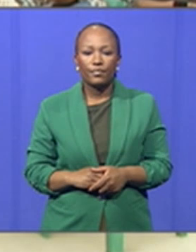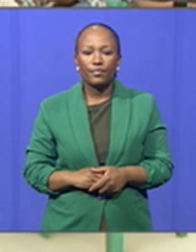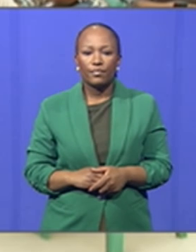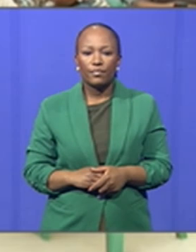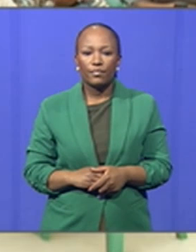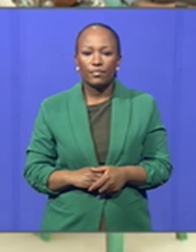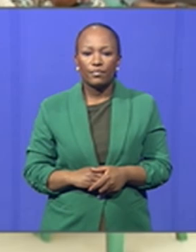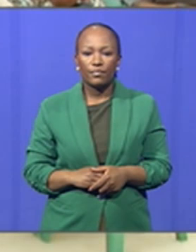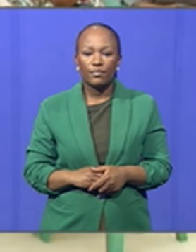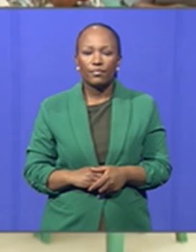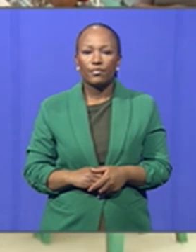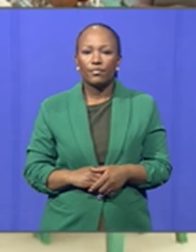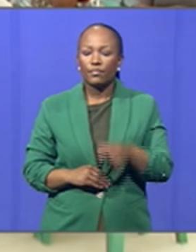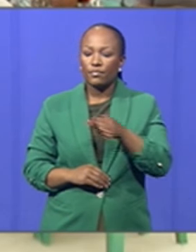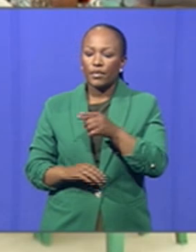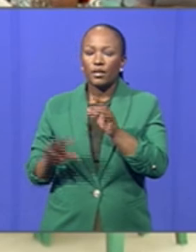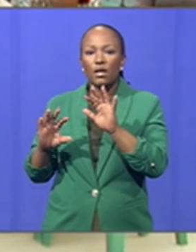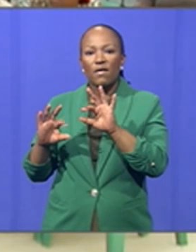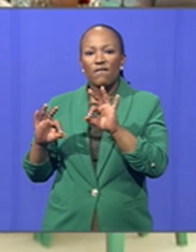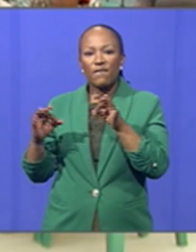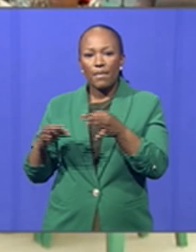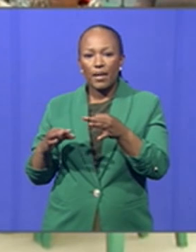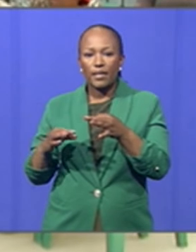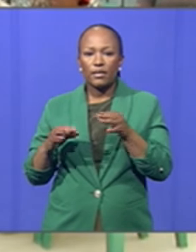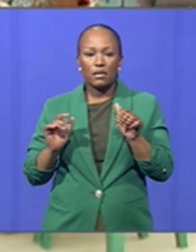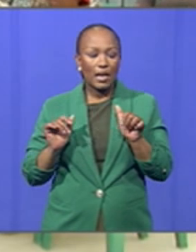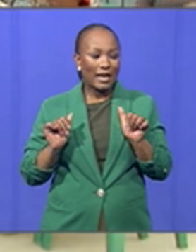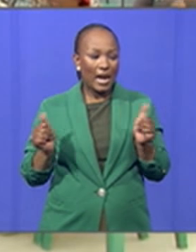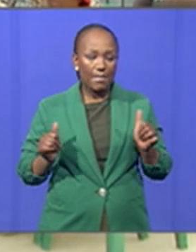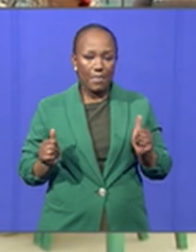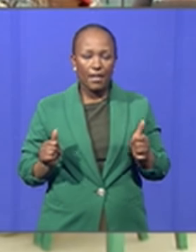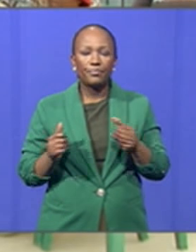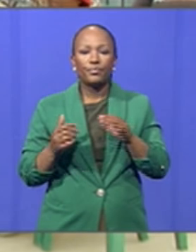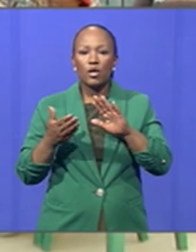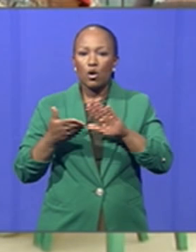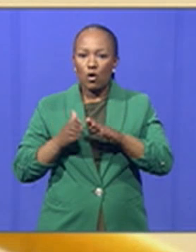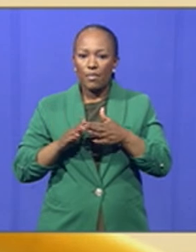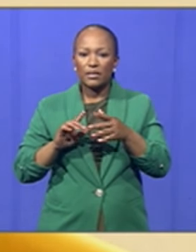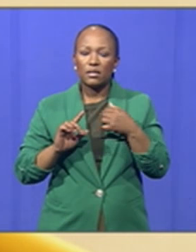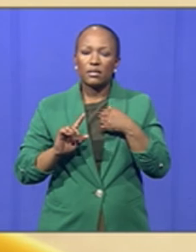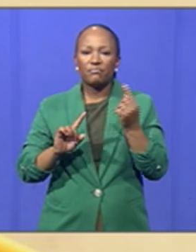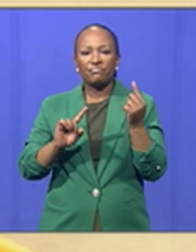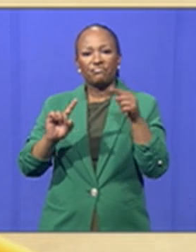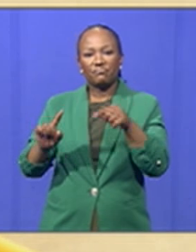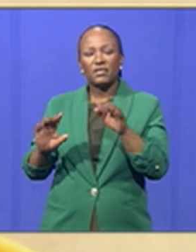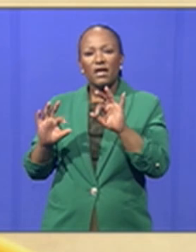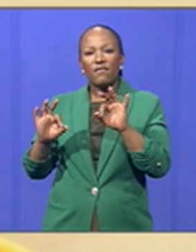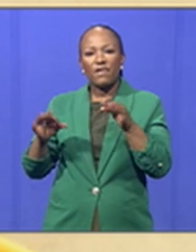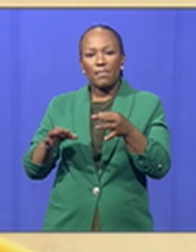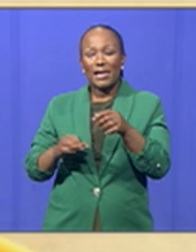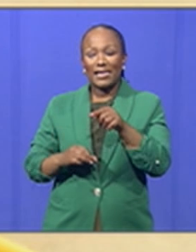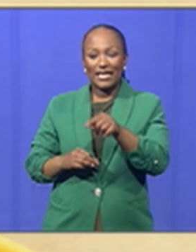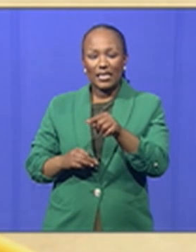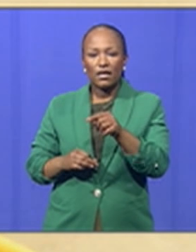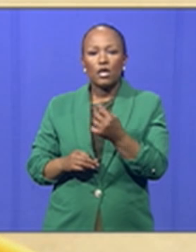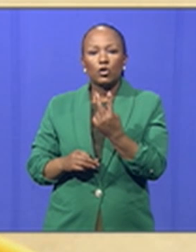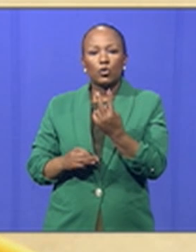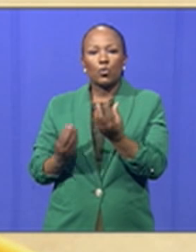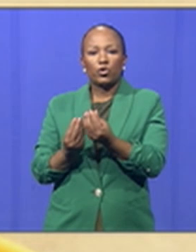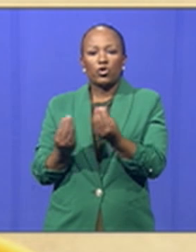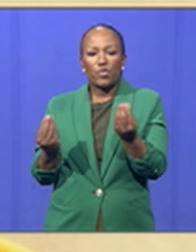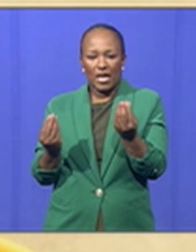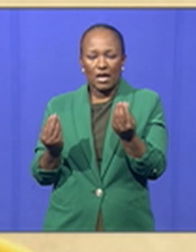Ba lapa meloko le baagišane ba be ba tlile go kgotsa ka Garankapole bana ba babedi ka molapeng le ba